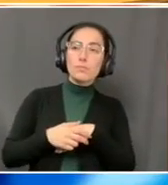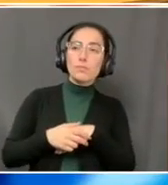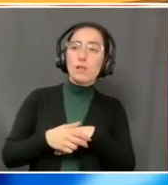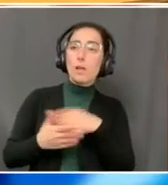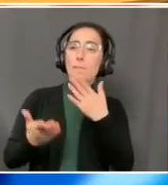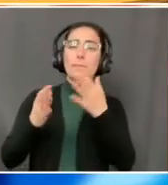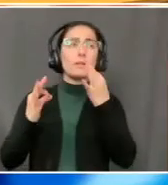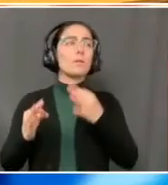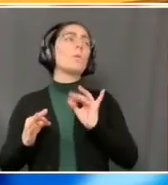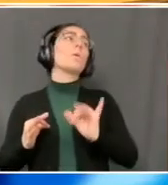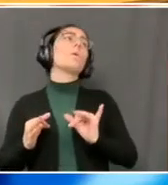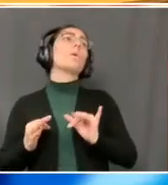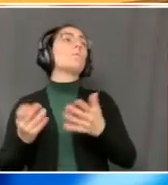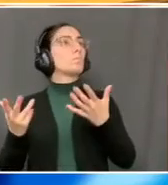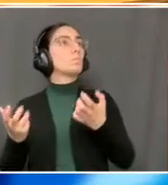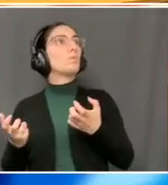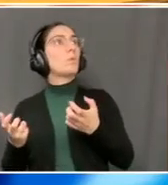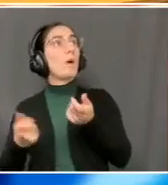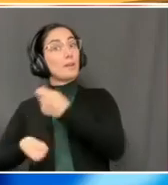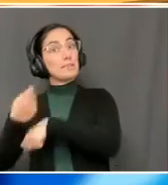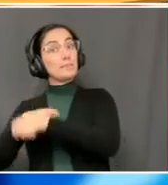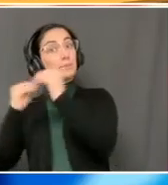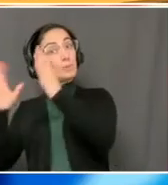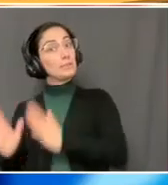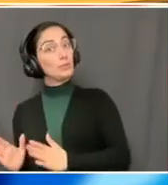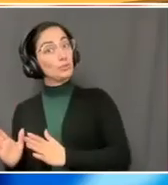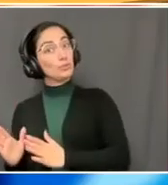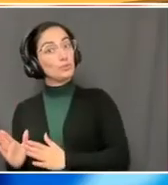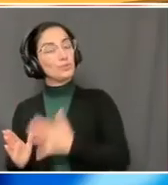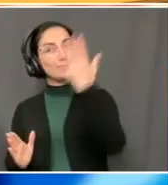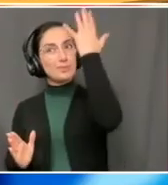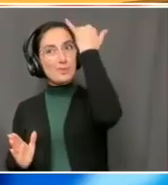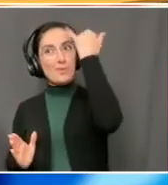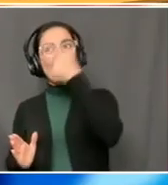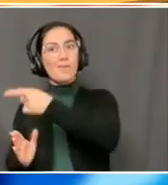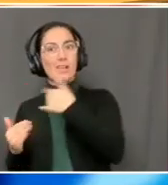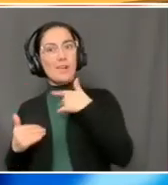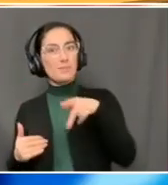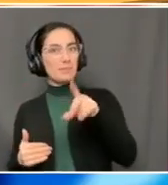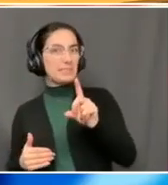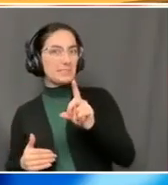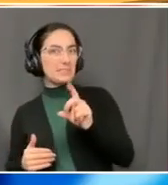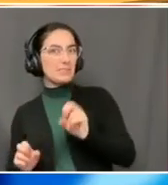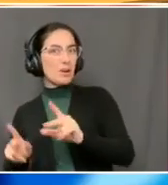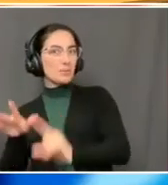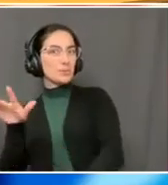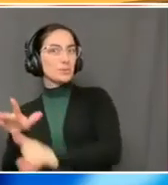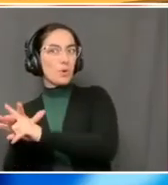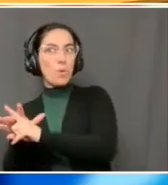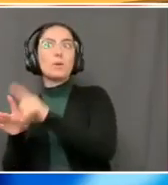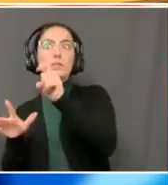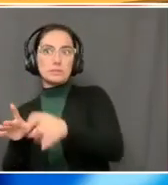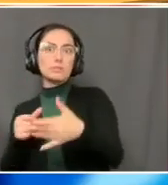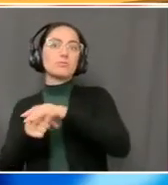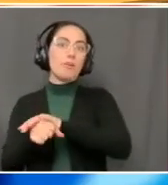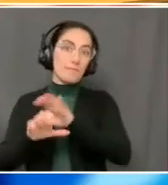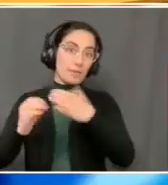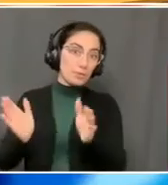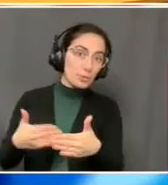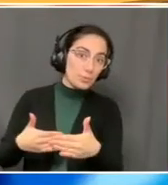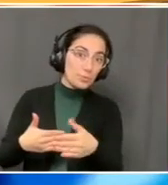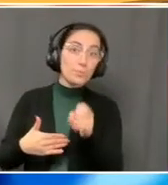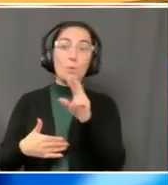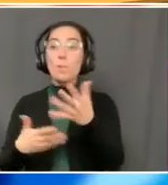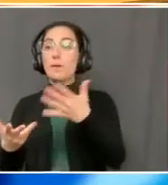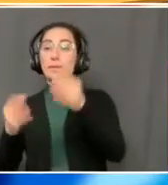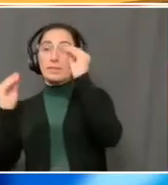for substitute teachers because they're doing a professional development opportunity. Or they might move it to X time or